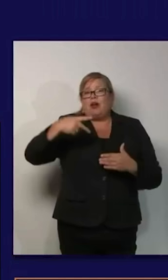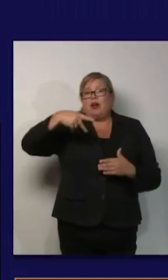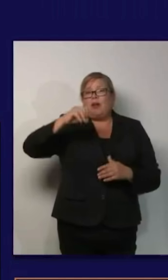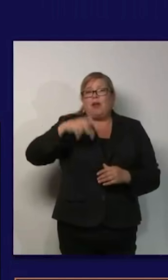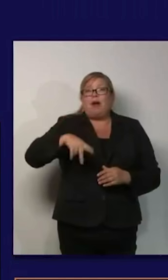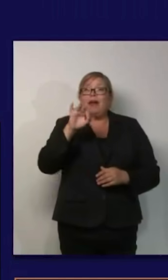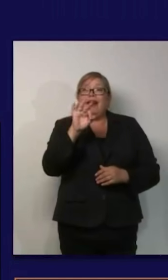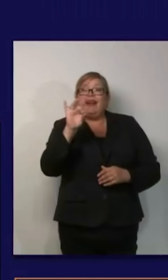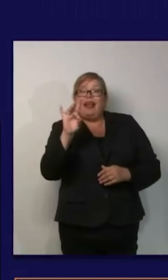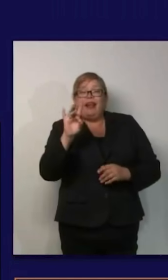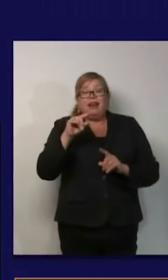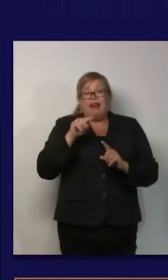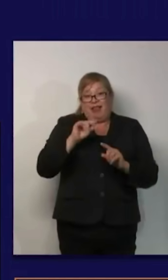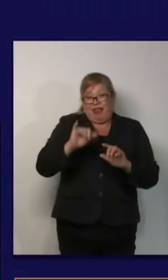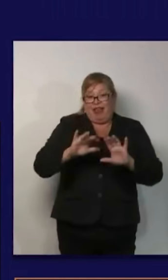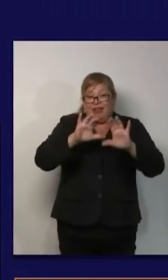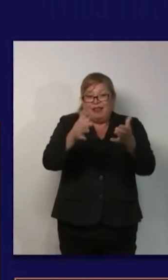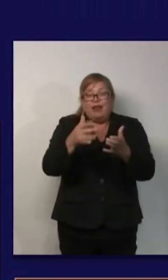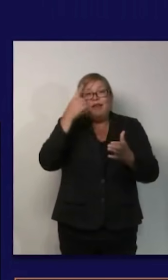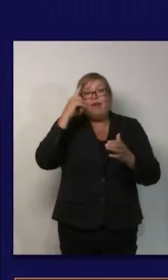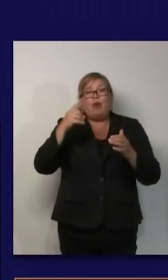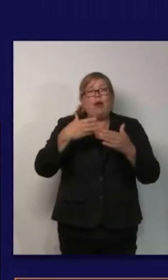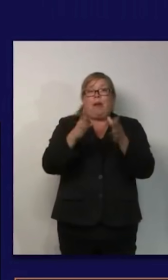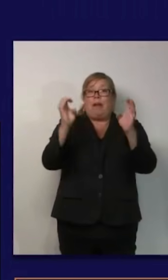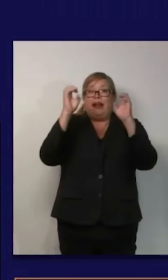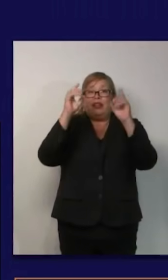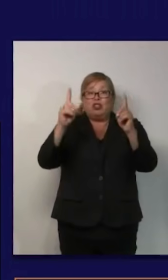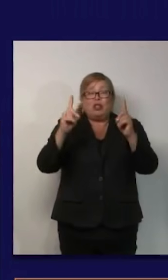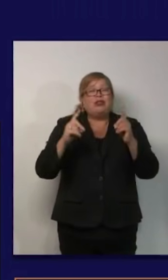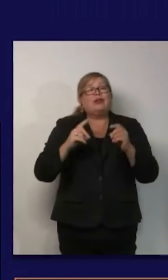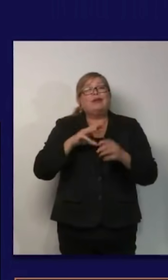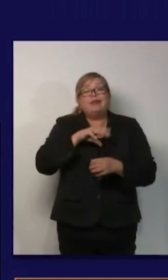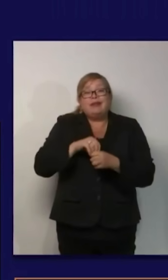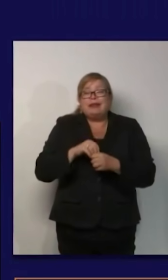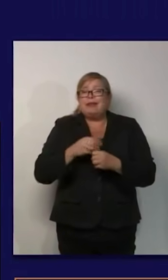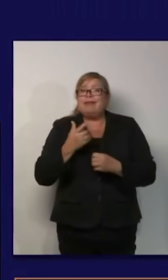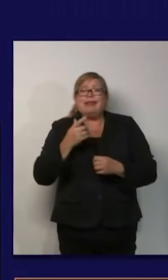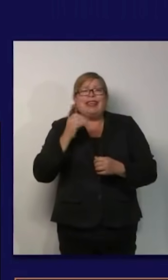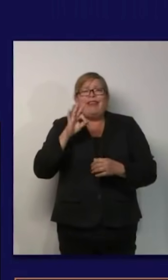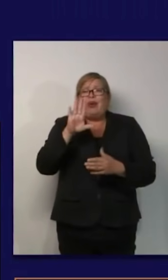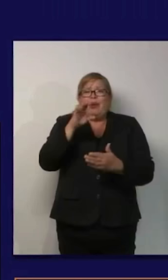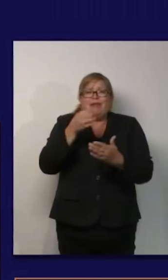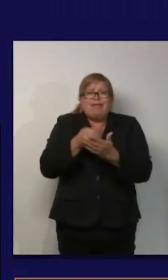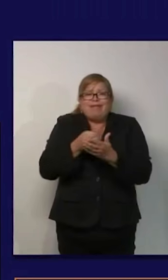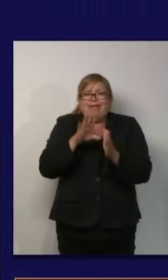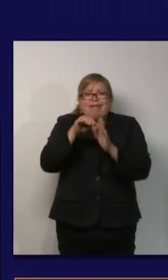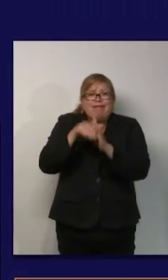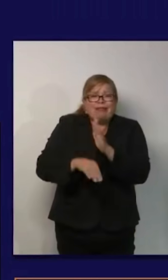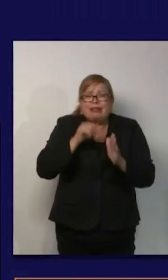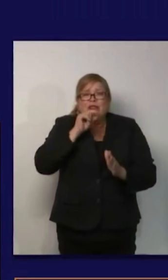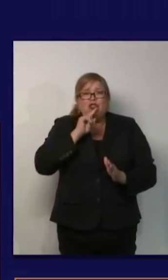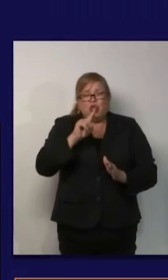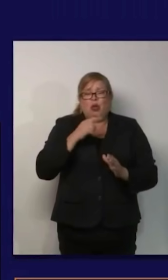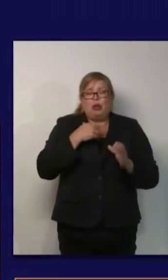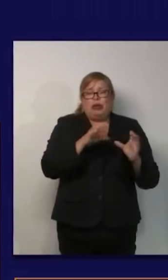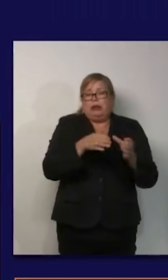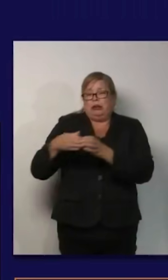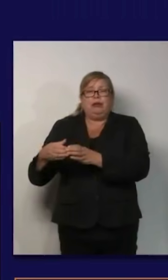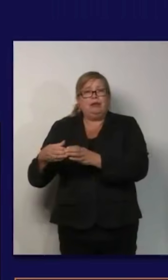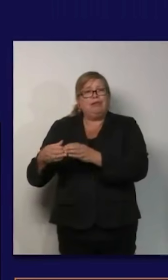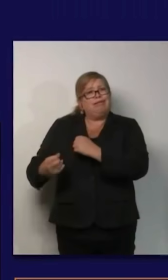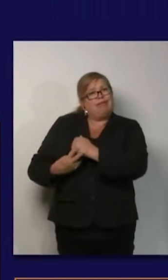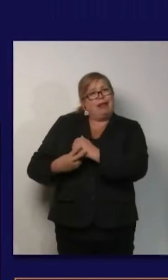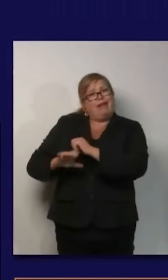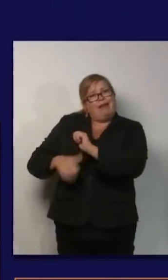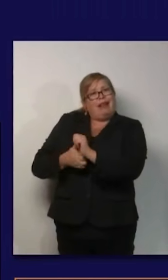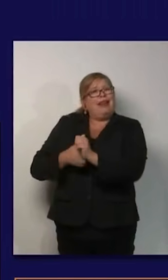provisions for our public education system, including some economic uncertainty dollars that were set aside. Long-winded